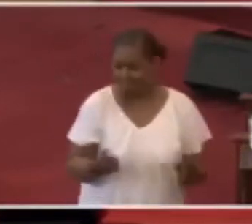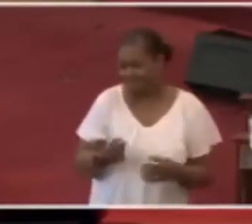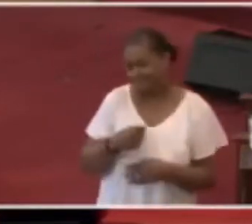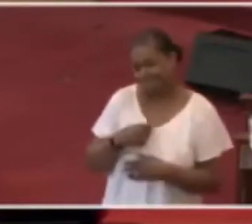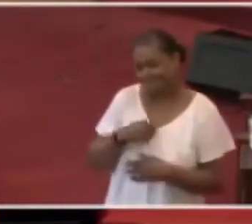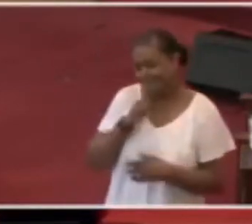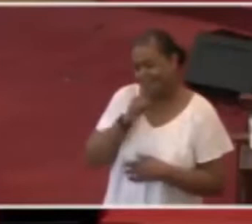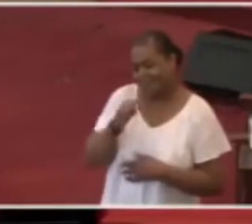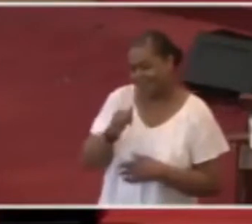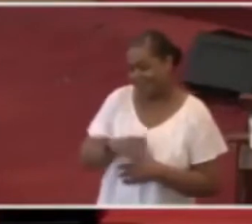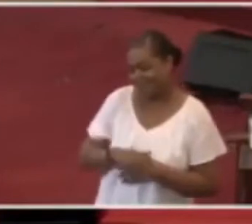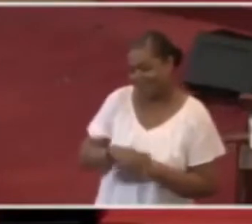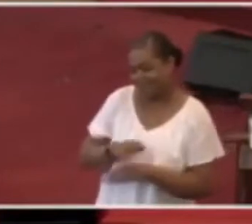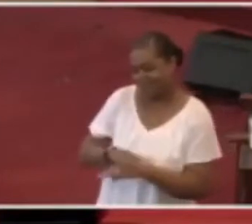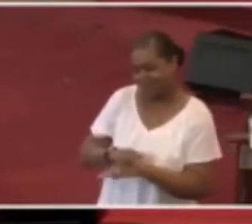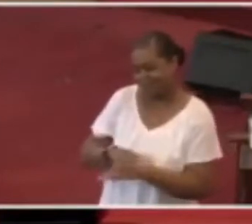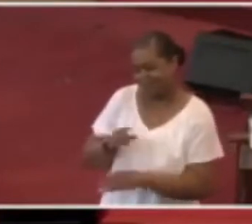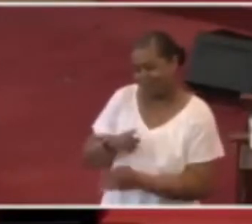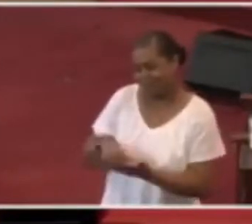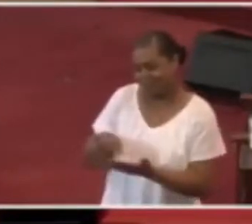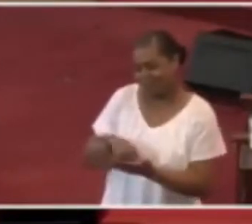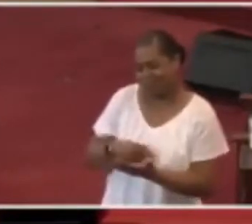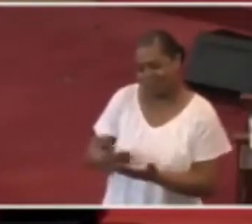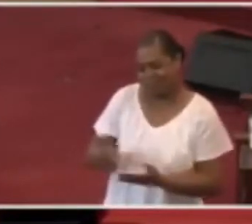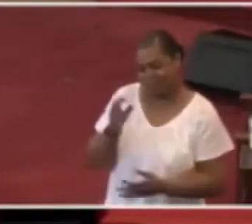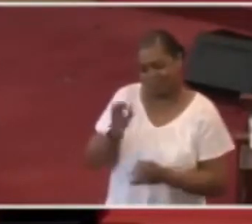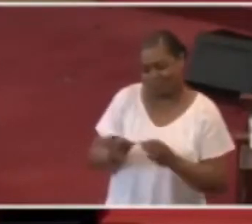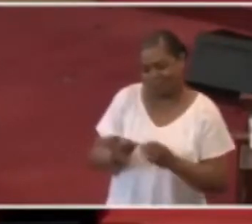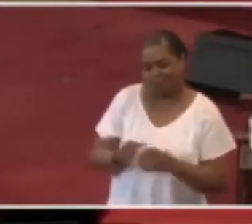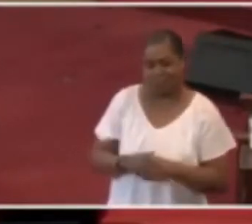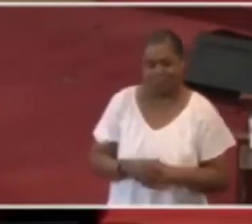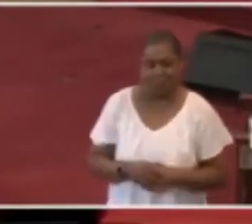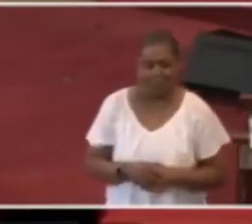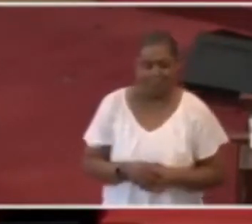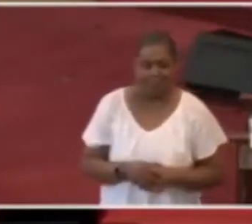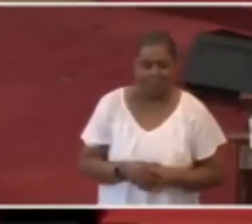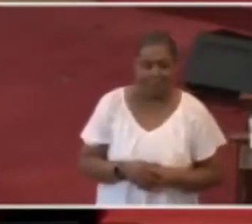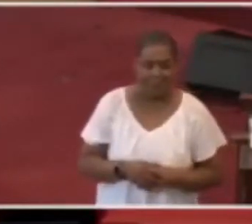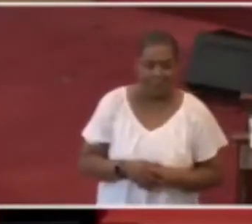don't condemn you either. For the act